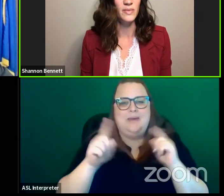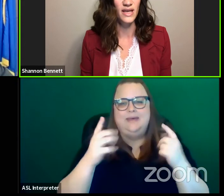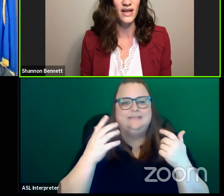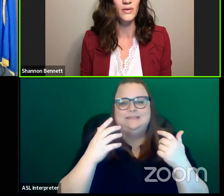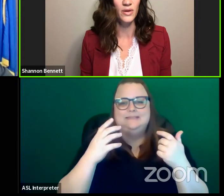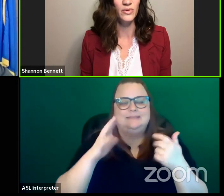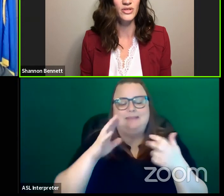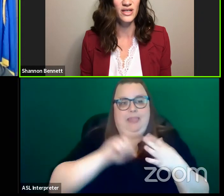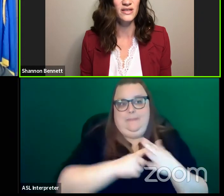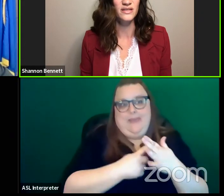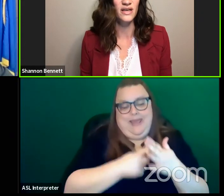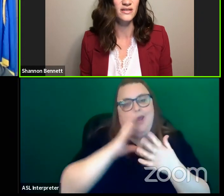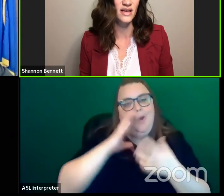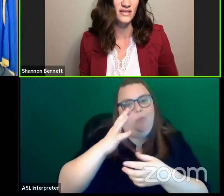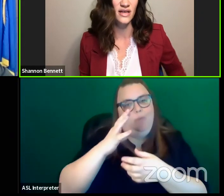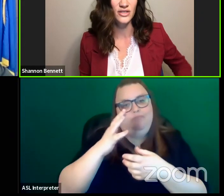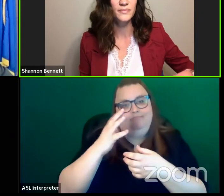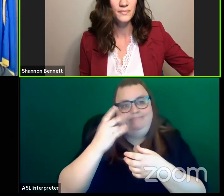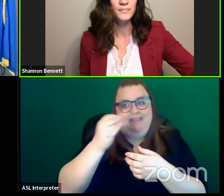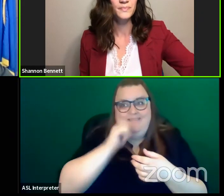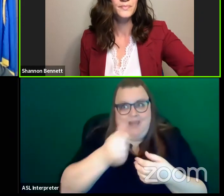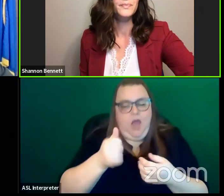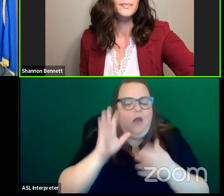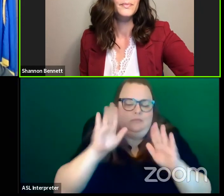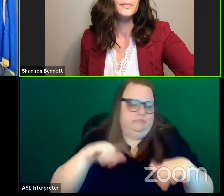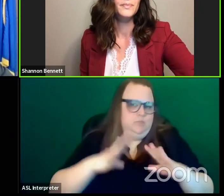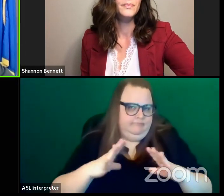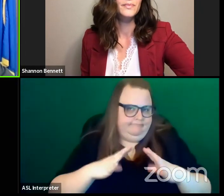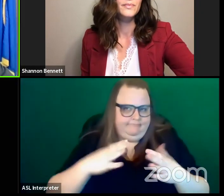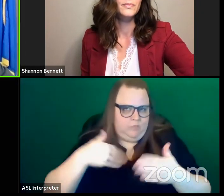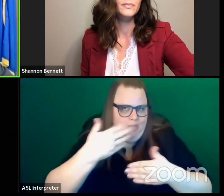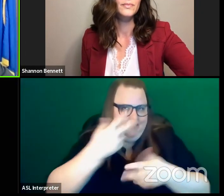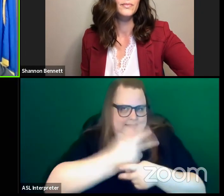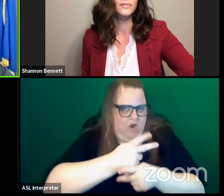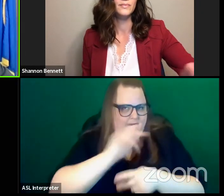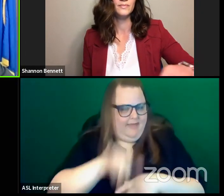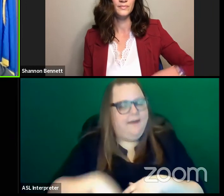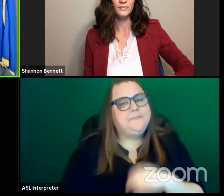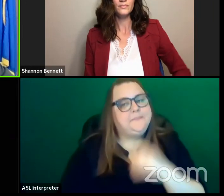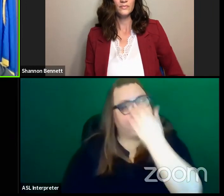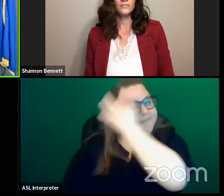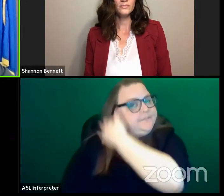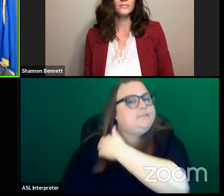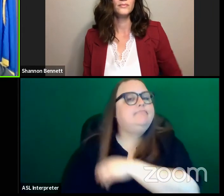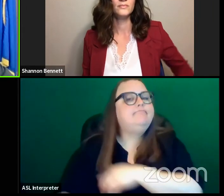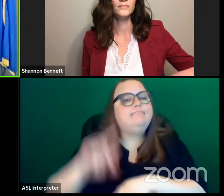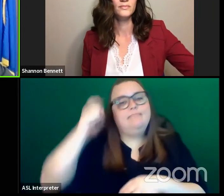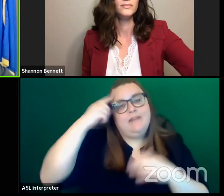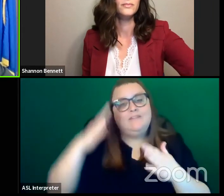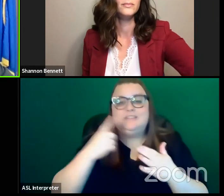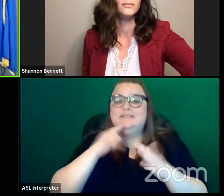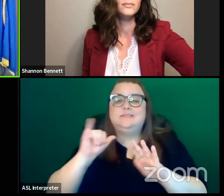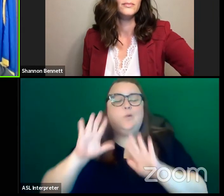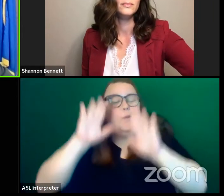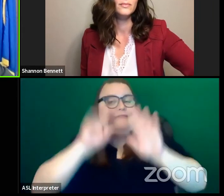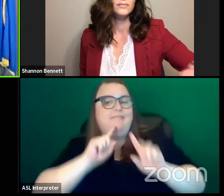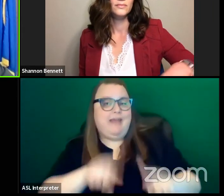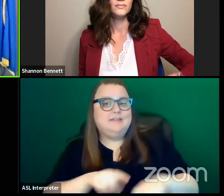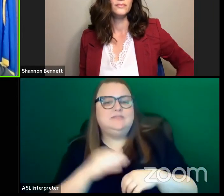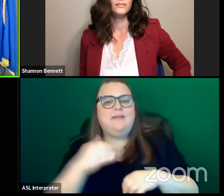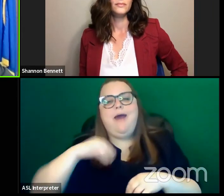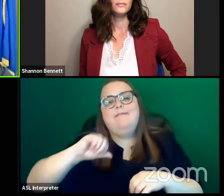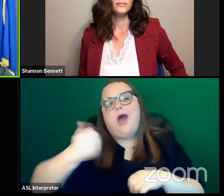be at the beginning, and we will treat it as such. There are, and that's a great answer from Shannon. There are other differences between